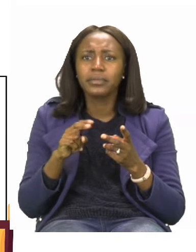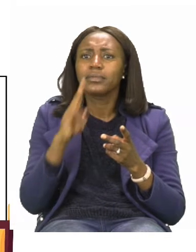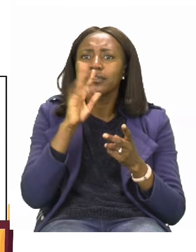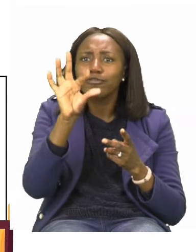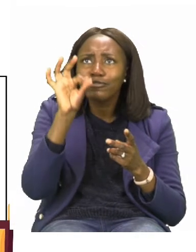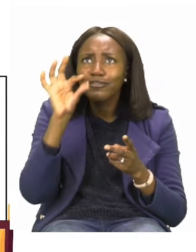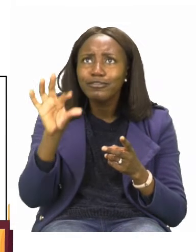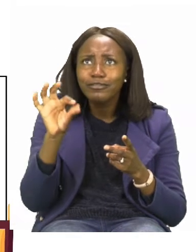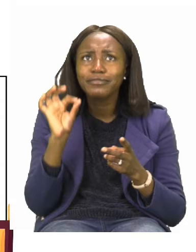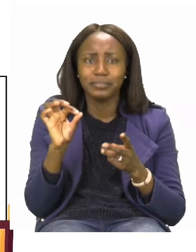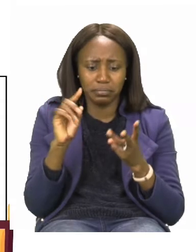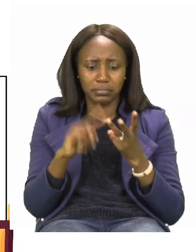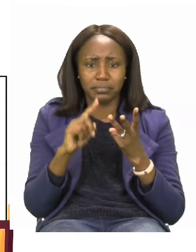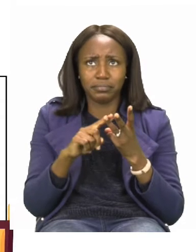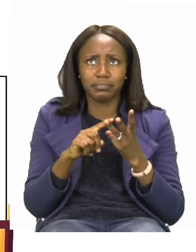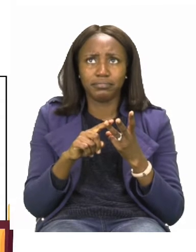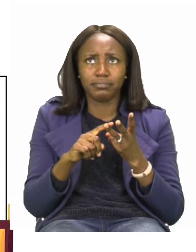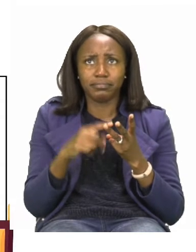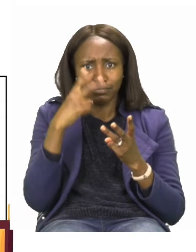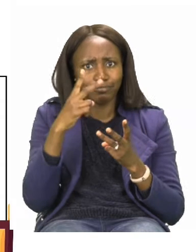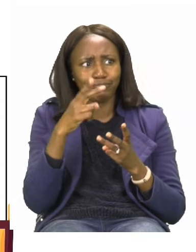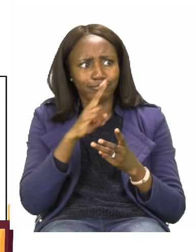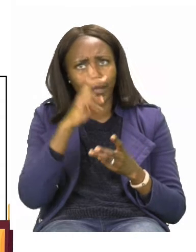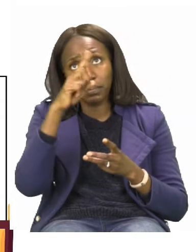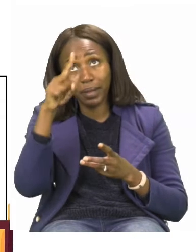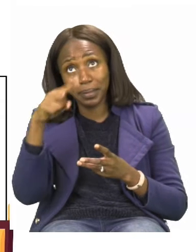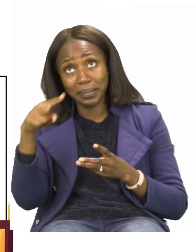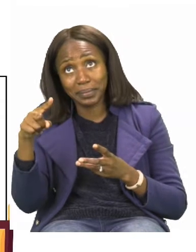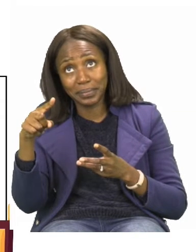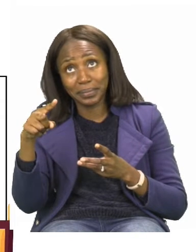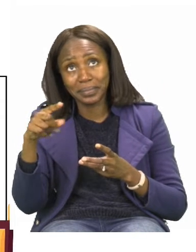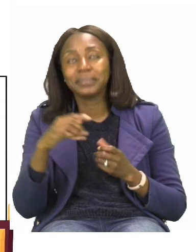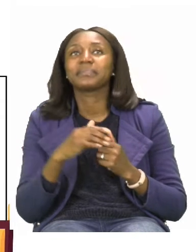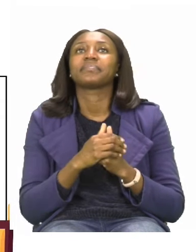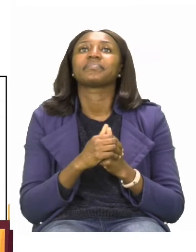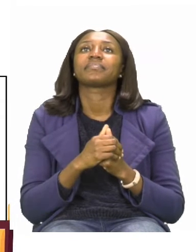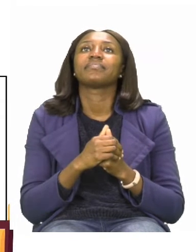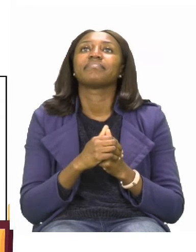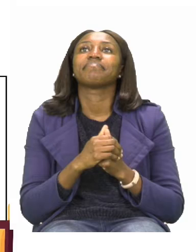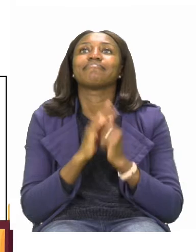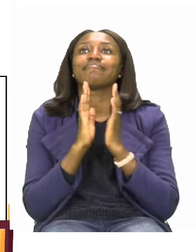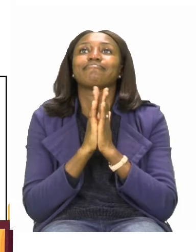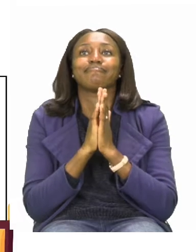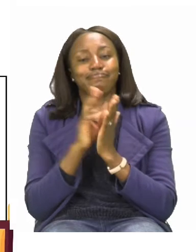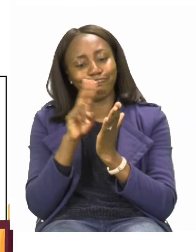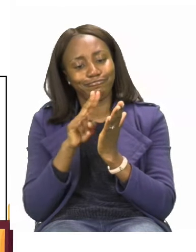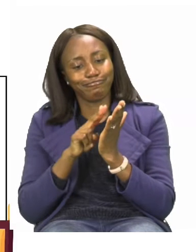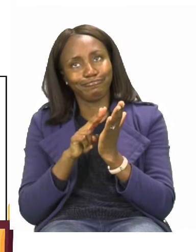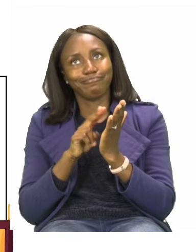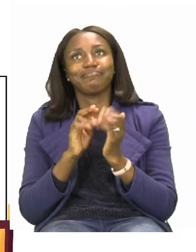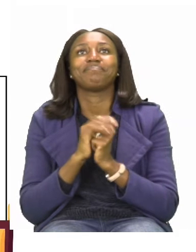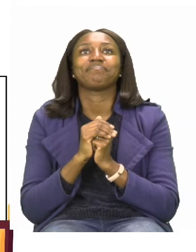And then the third time is to make sure that our answers are correct. So let us read for the first